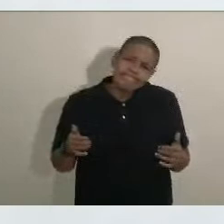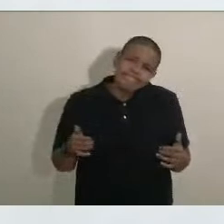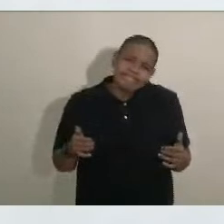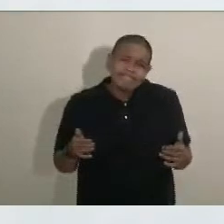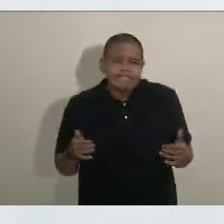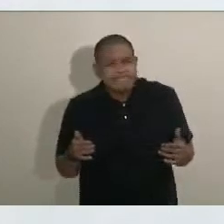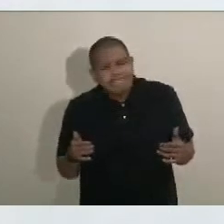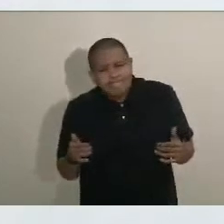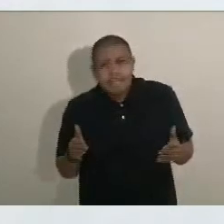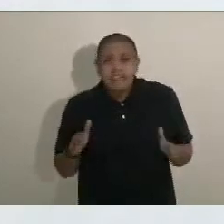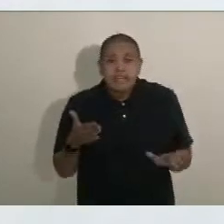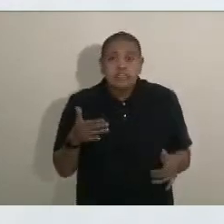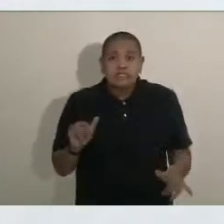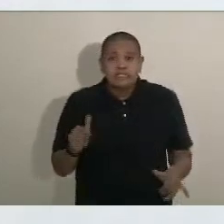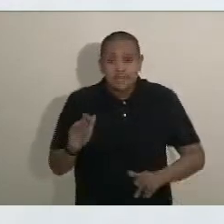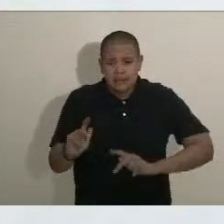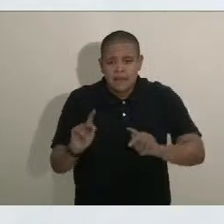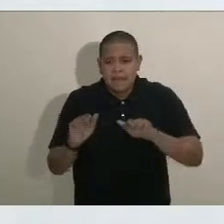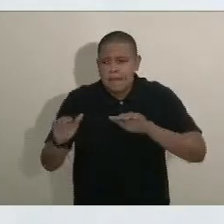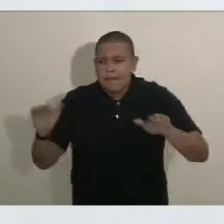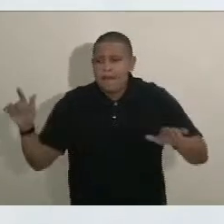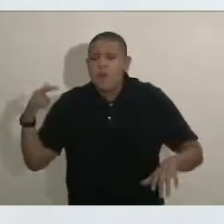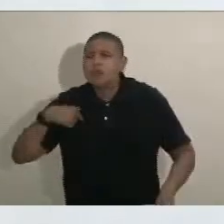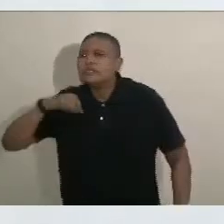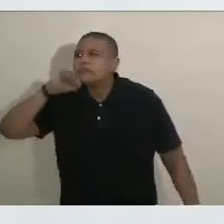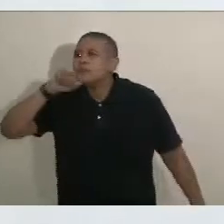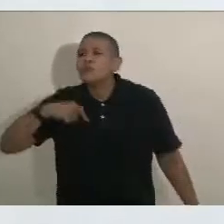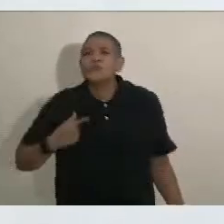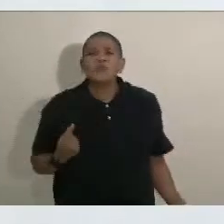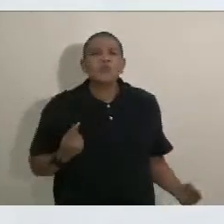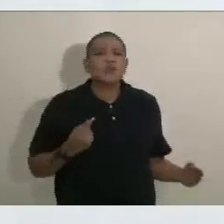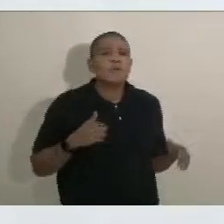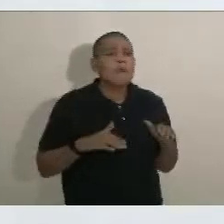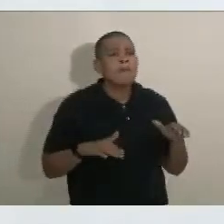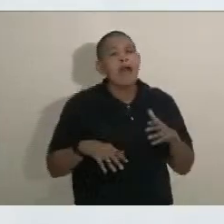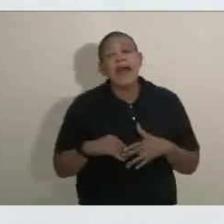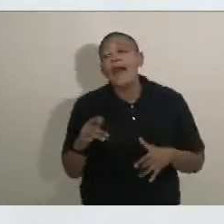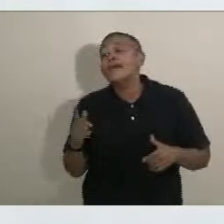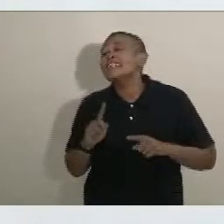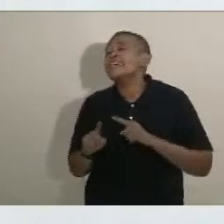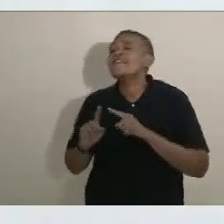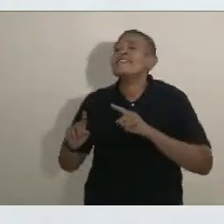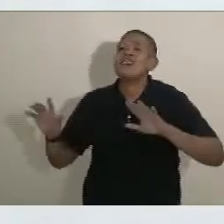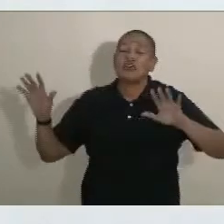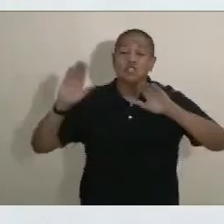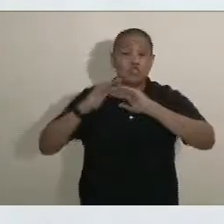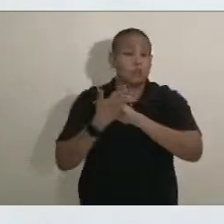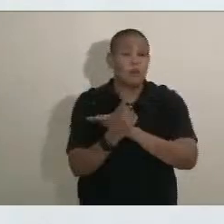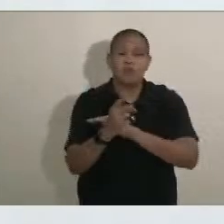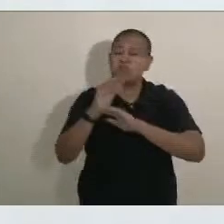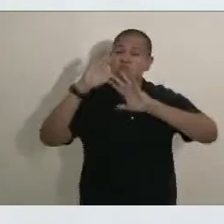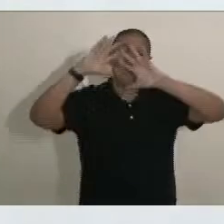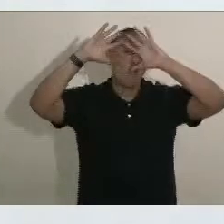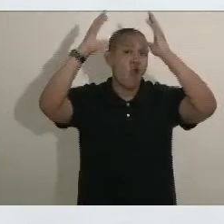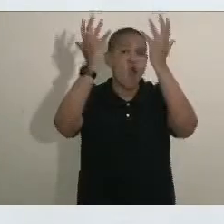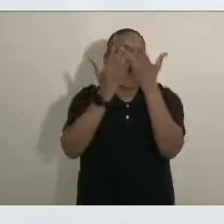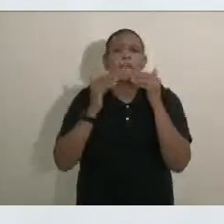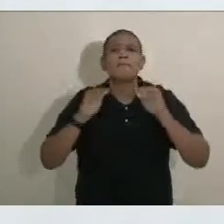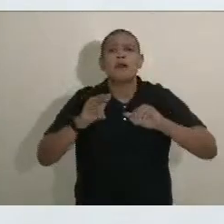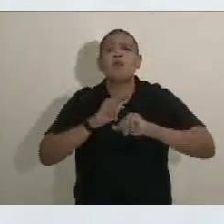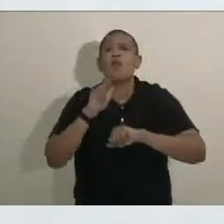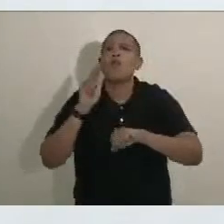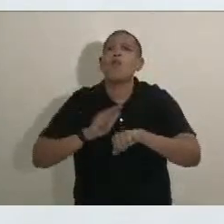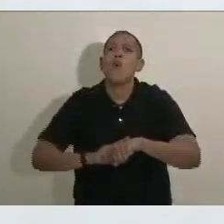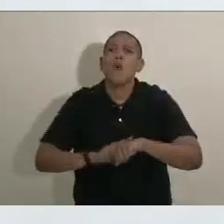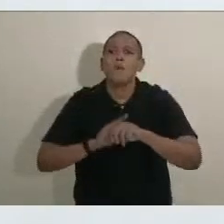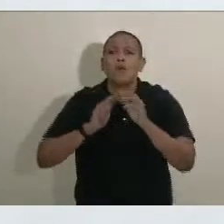is that as people get back to the things they love, and this is not just Jamaica, it is global. A number of measures